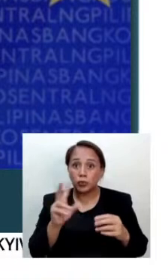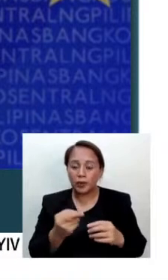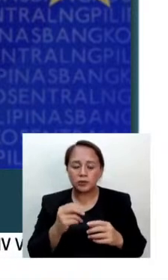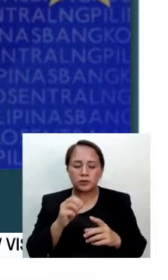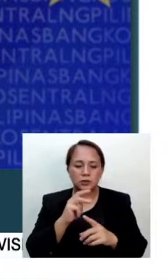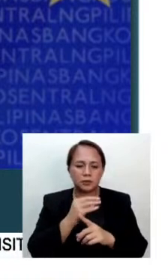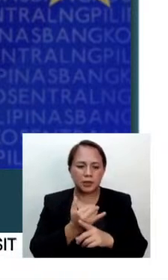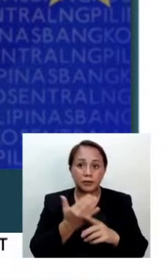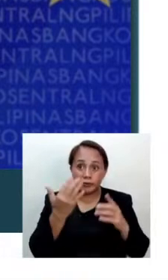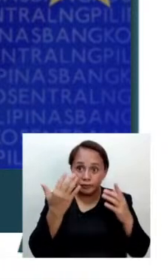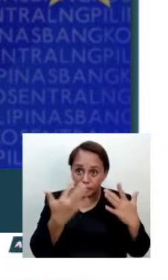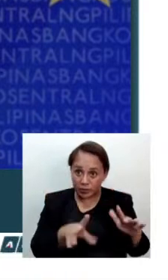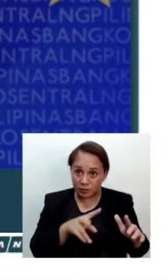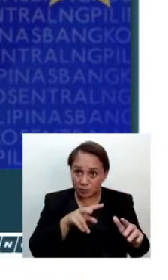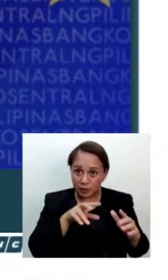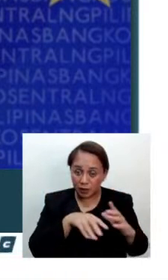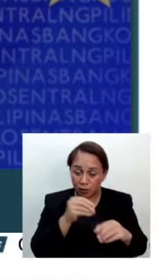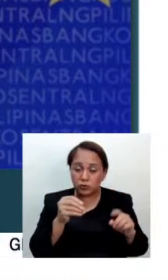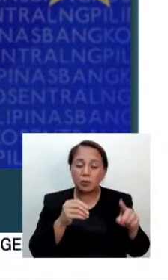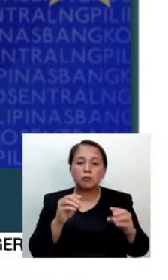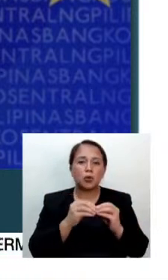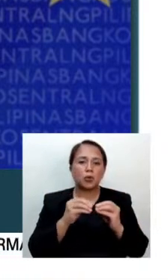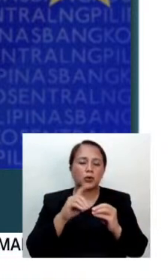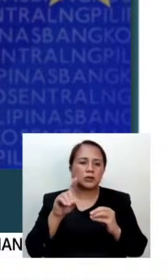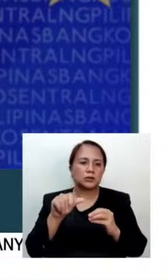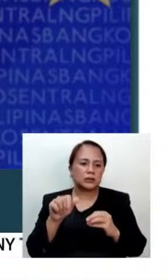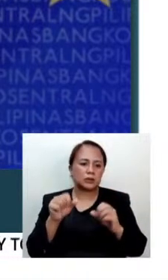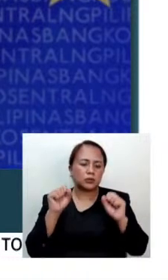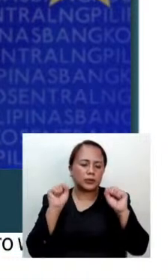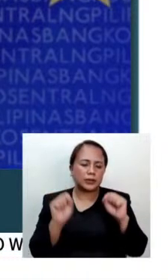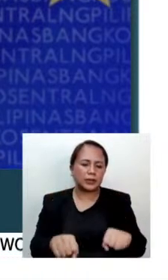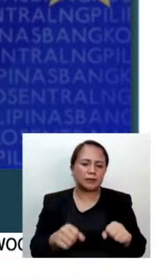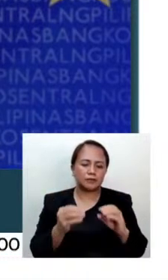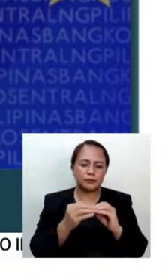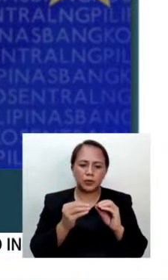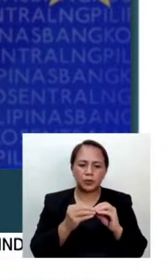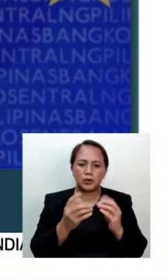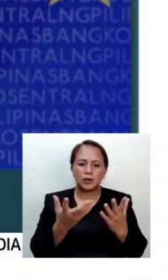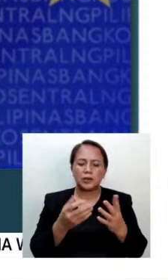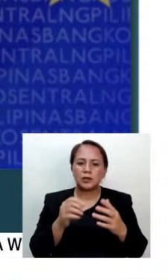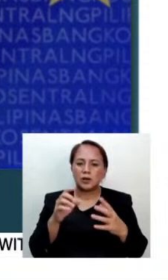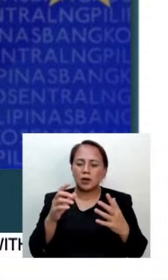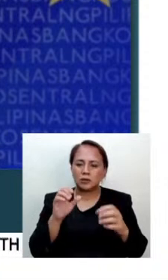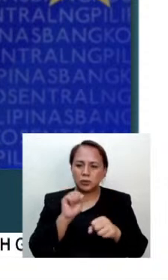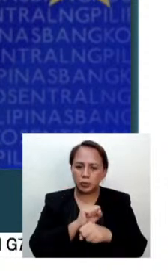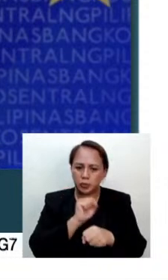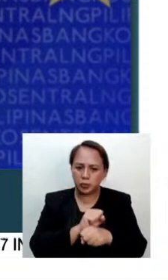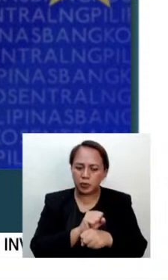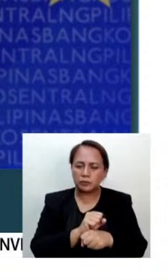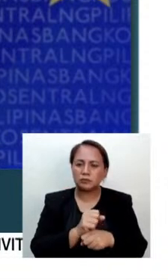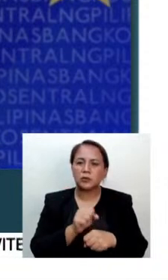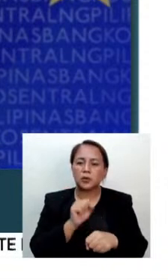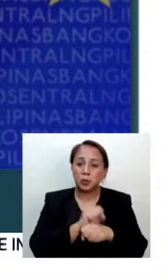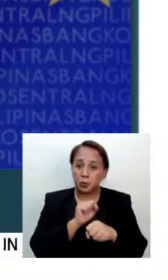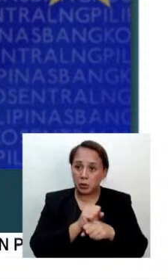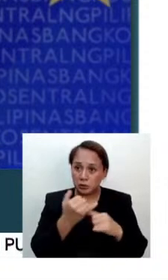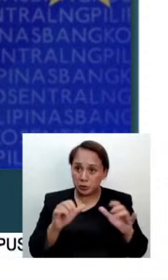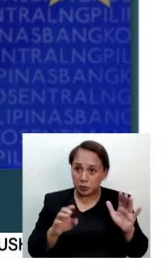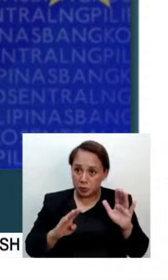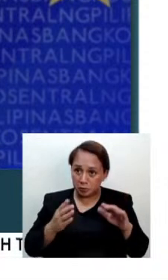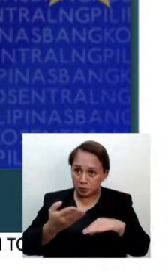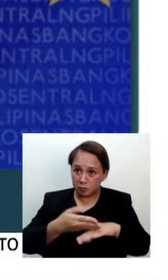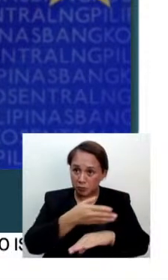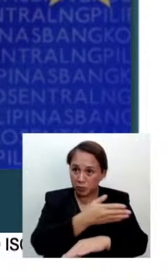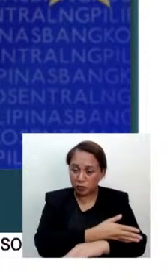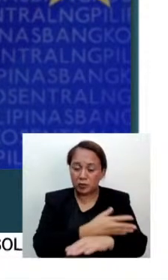that time, we'll have more data, and we also have more data on employment, whether employment continues to improve, and